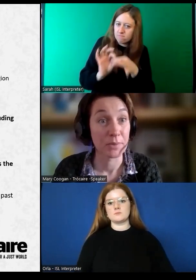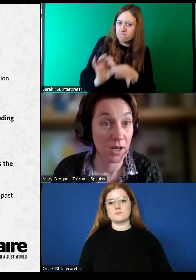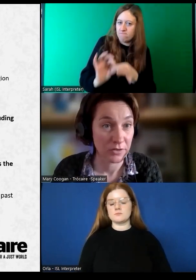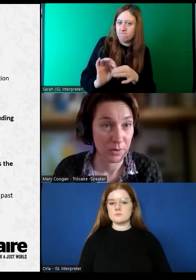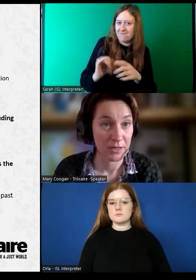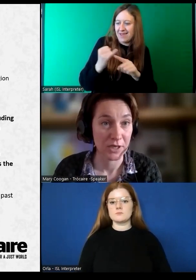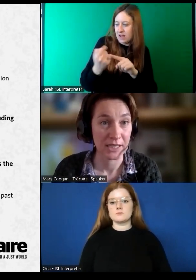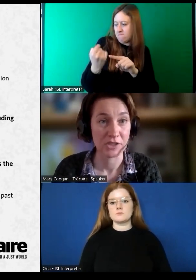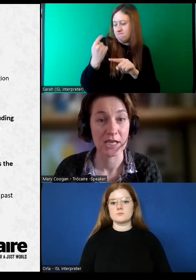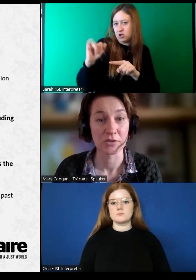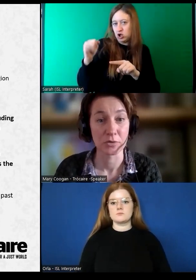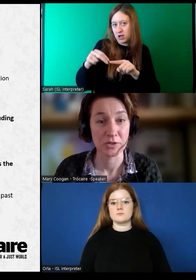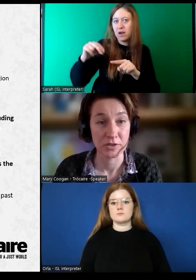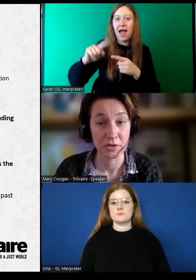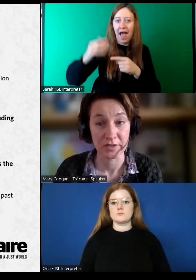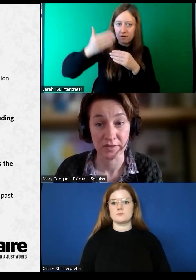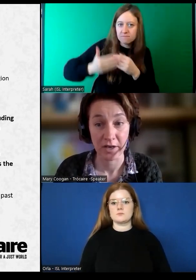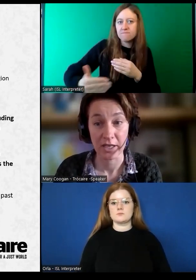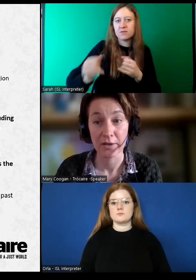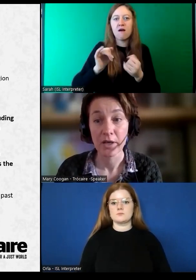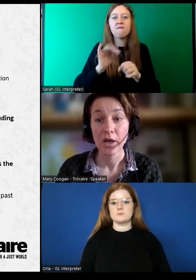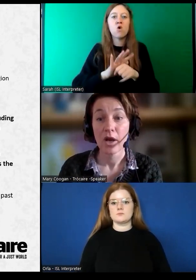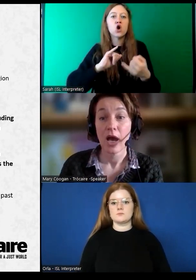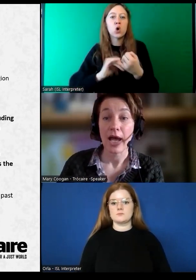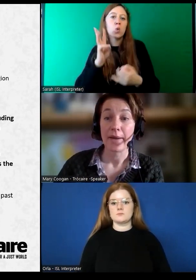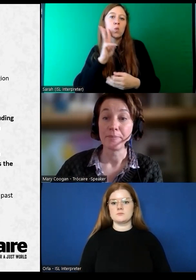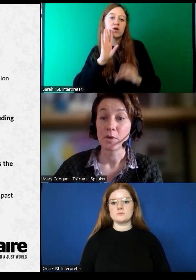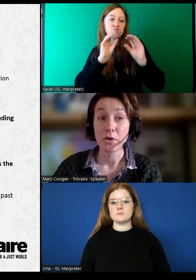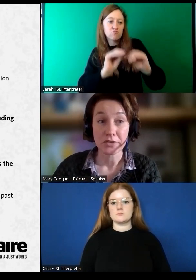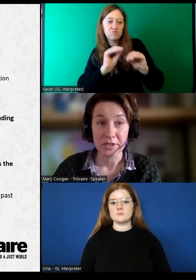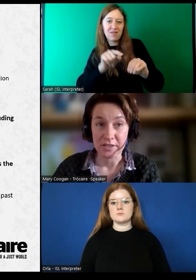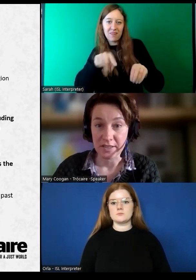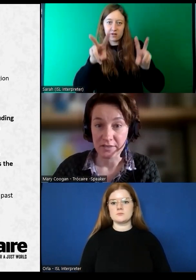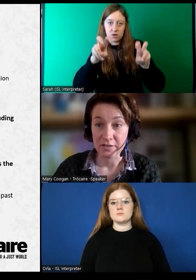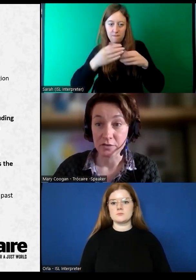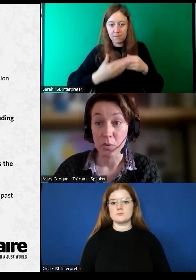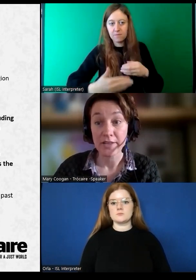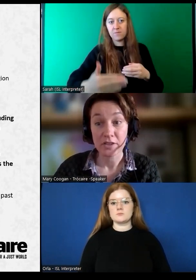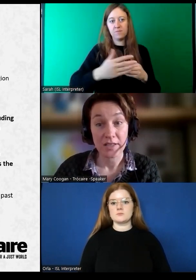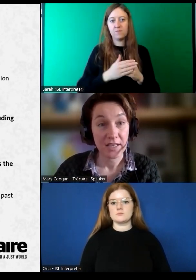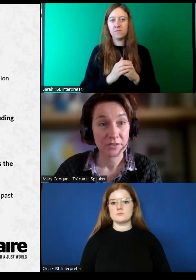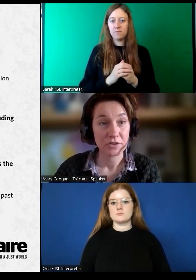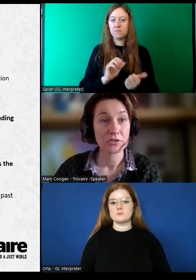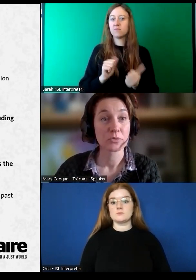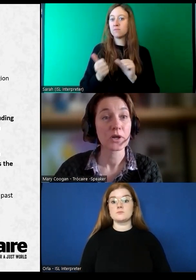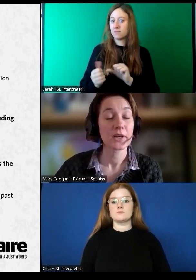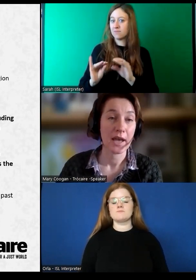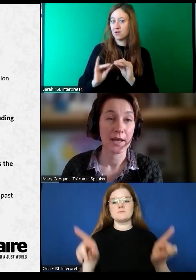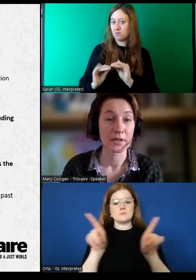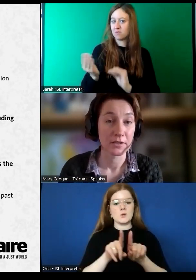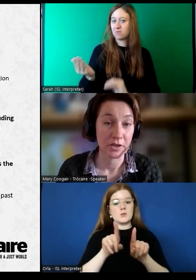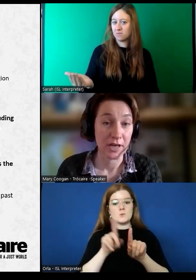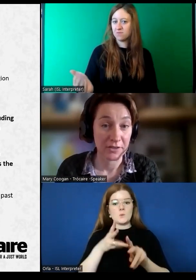January and beyond as well for any educators who wanted to look at this area. We also needed to consider the wider context of Trócaire's